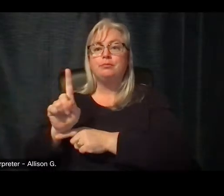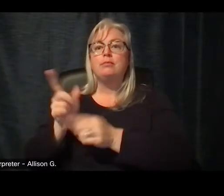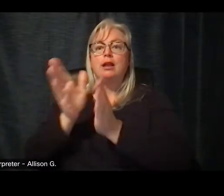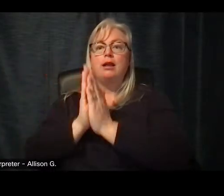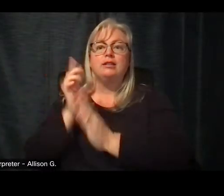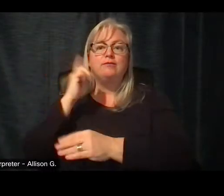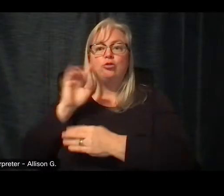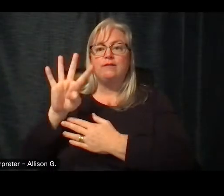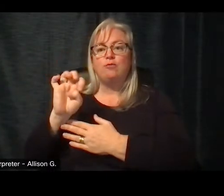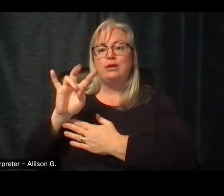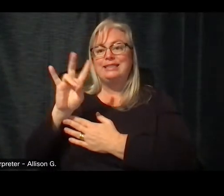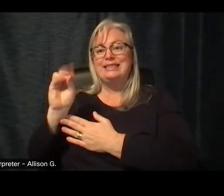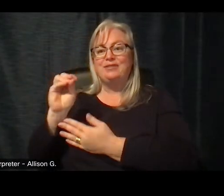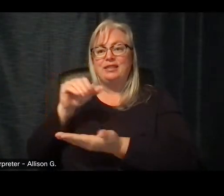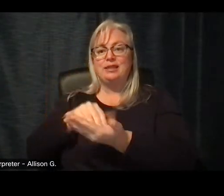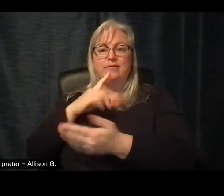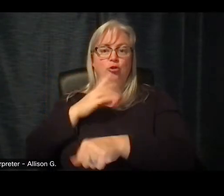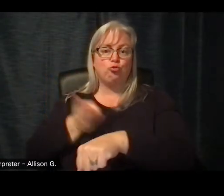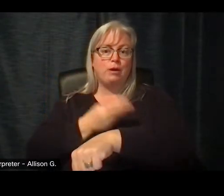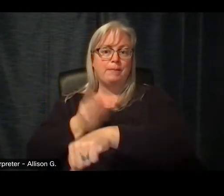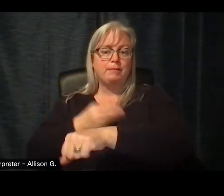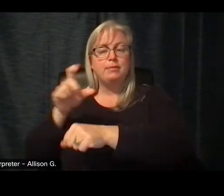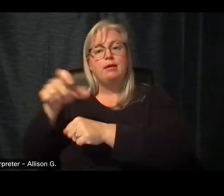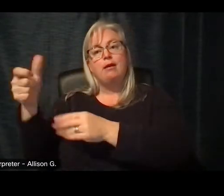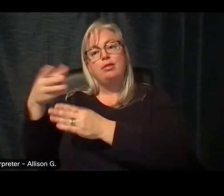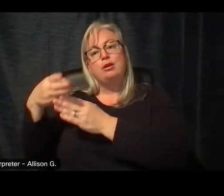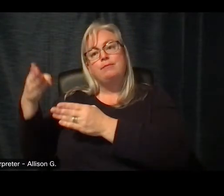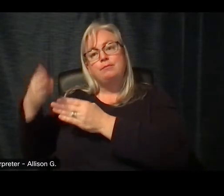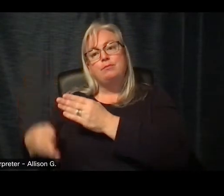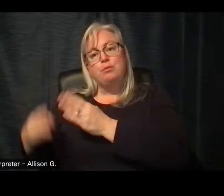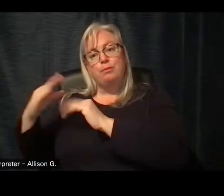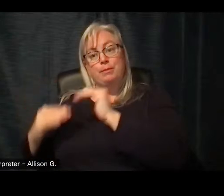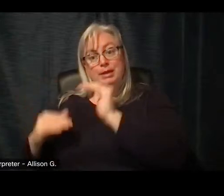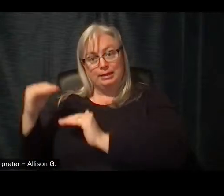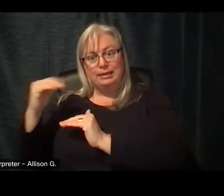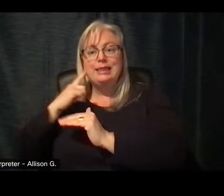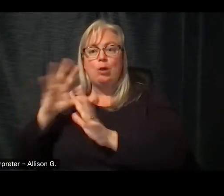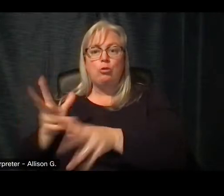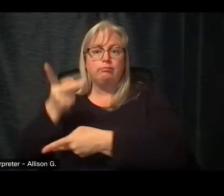the $470,000 to renovate part of the building that will house that preschool program.